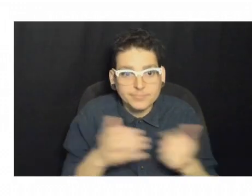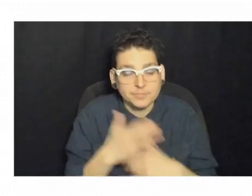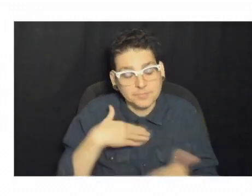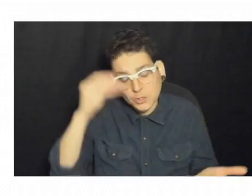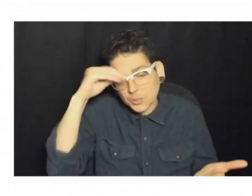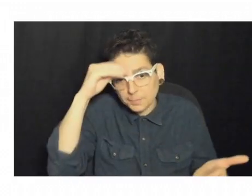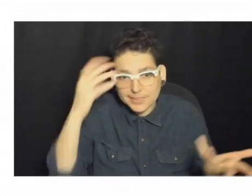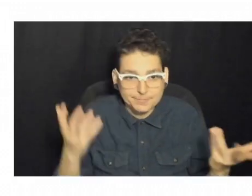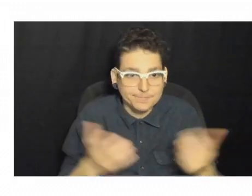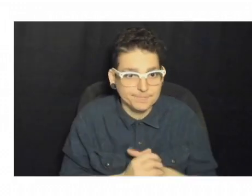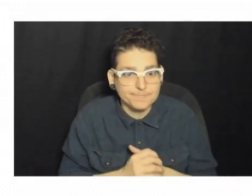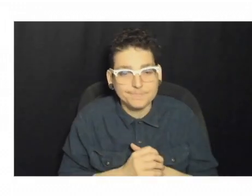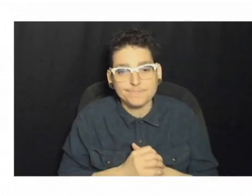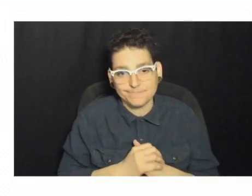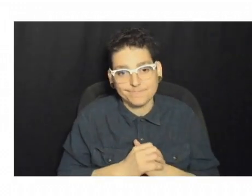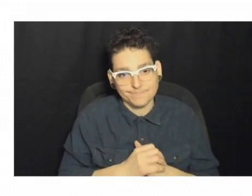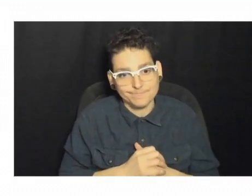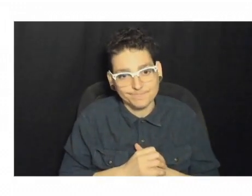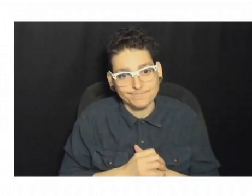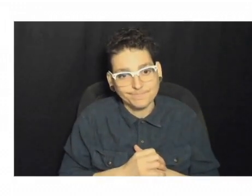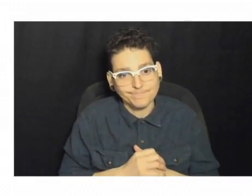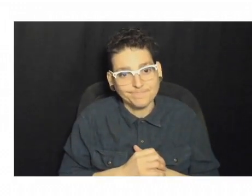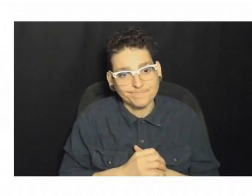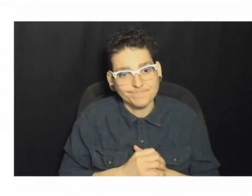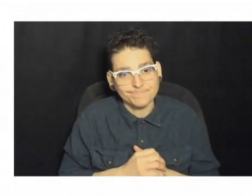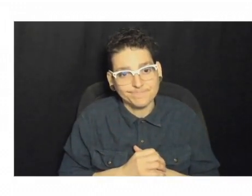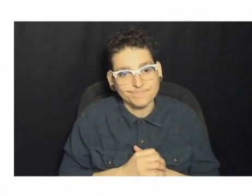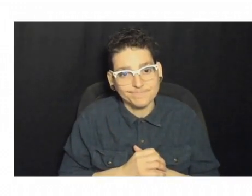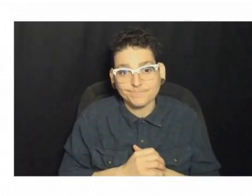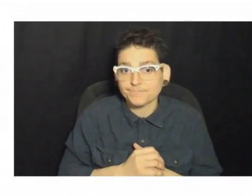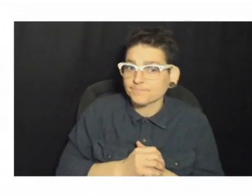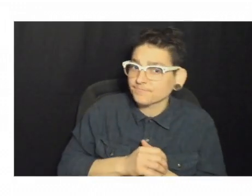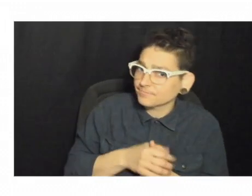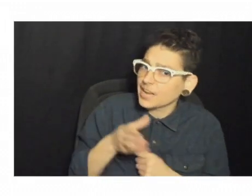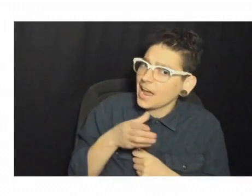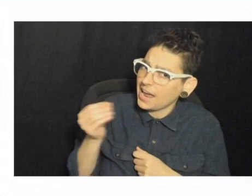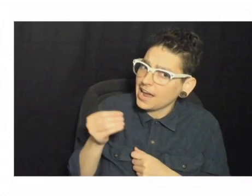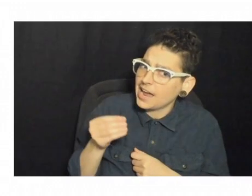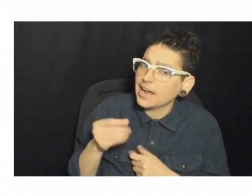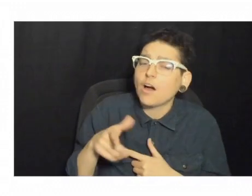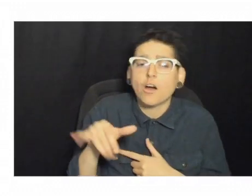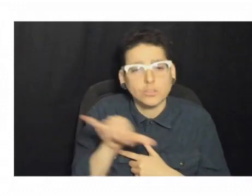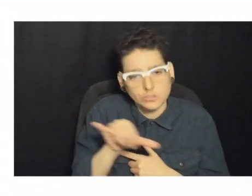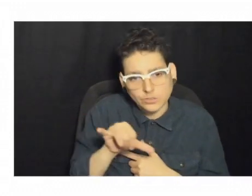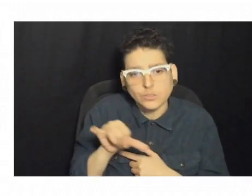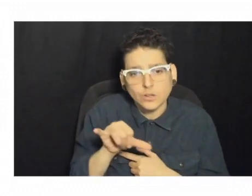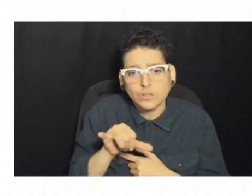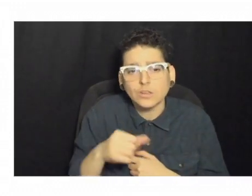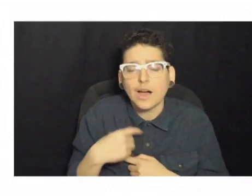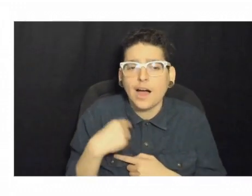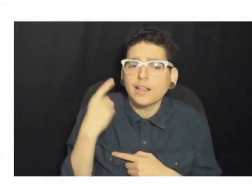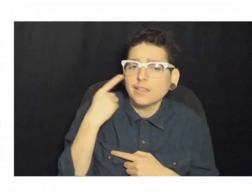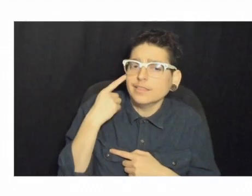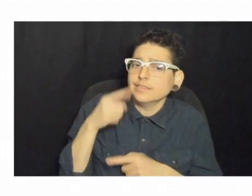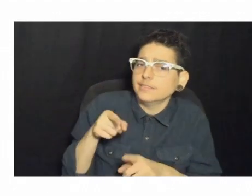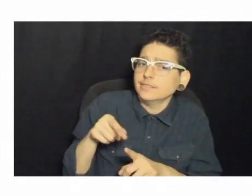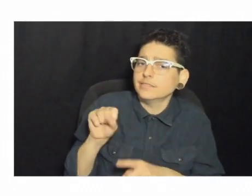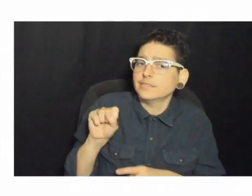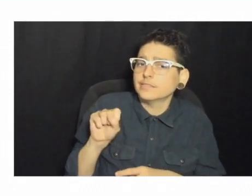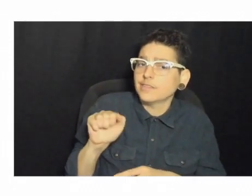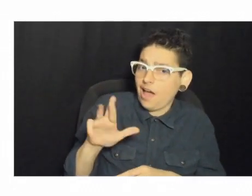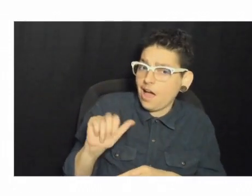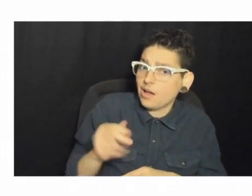And I think too, Sarah, just based on what I'm seeing here, is that